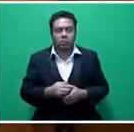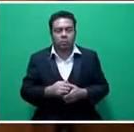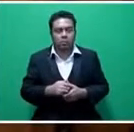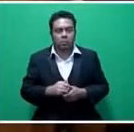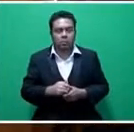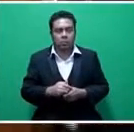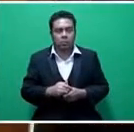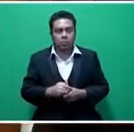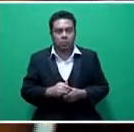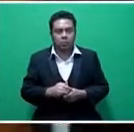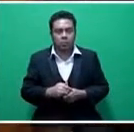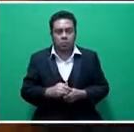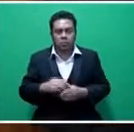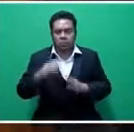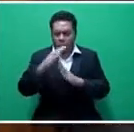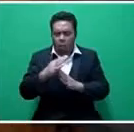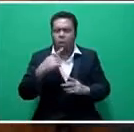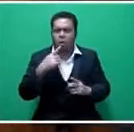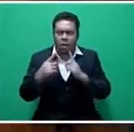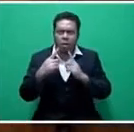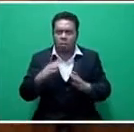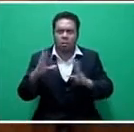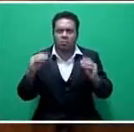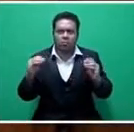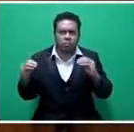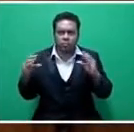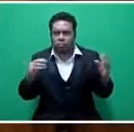Mr. Speaker, sir. Order.